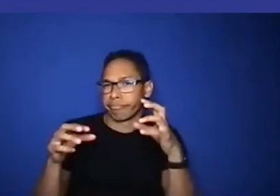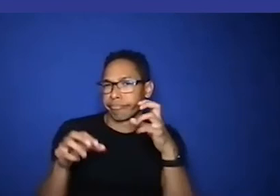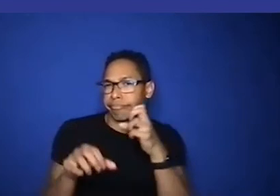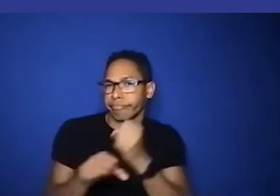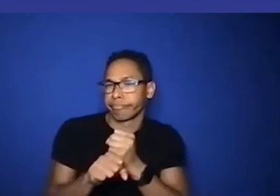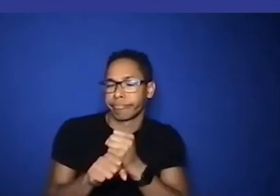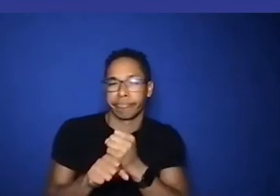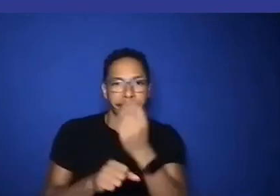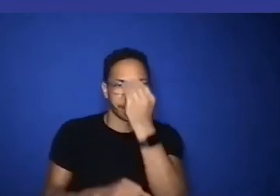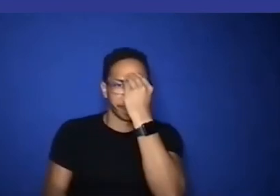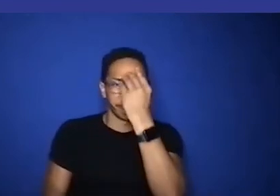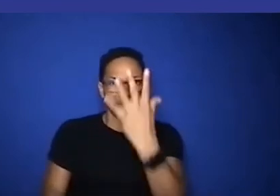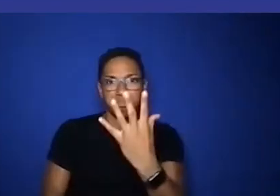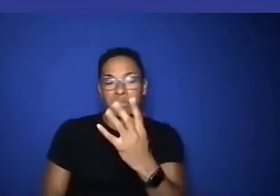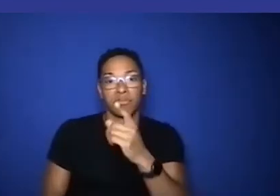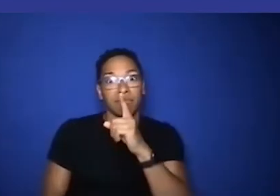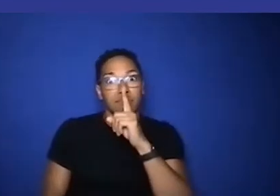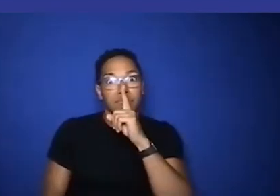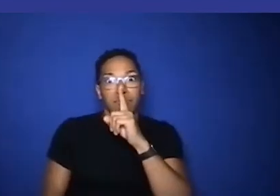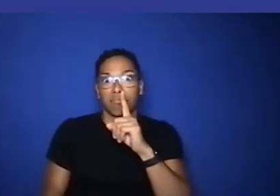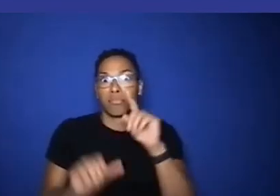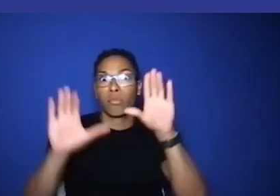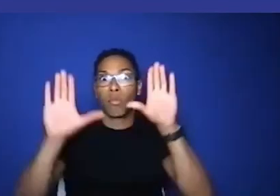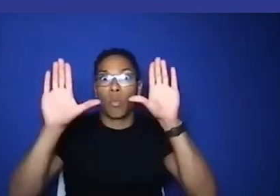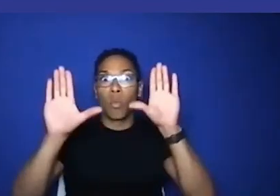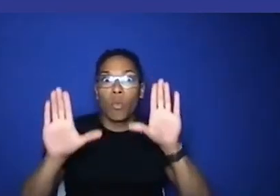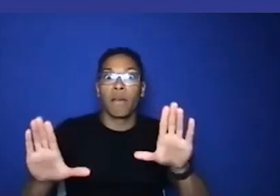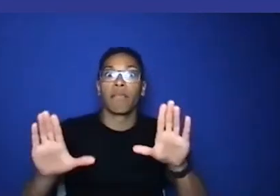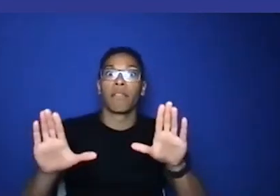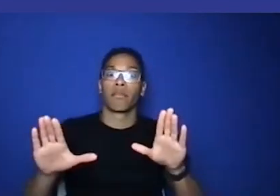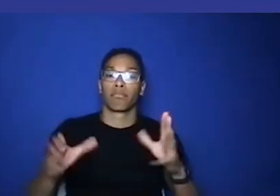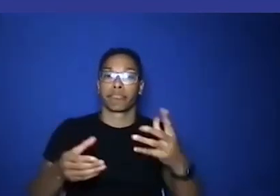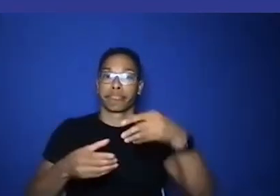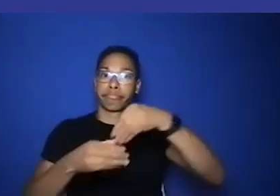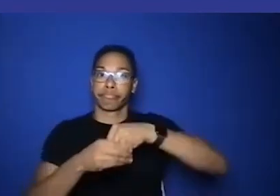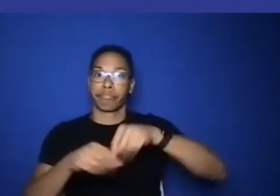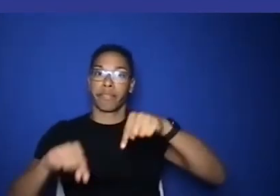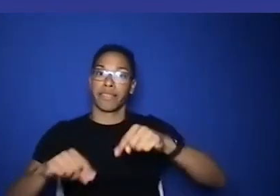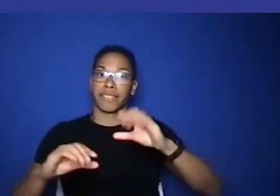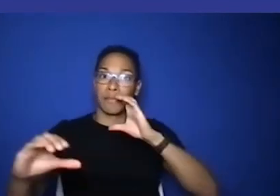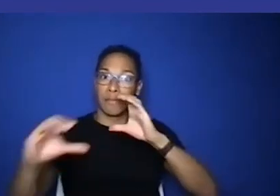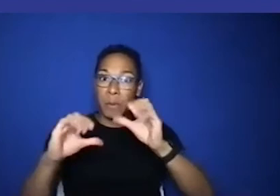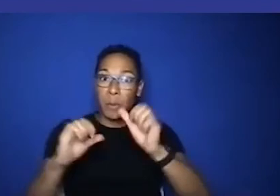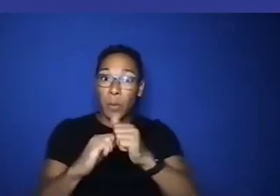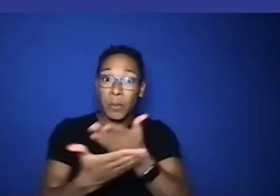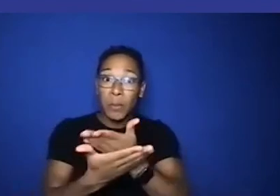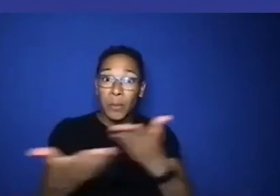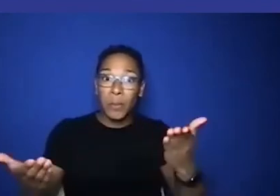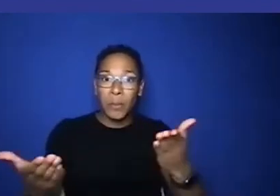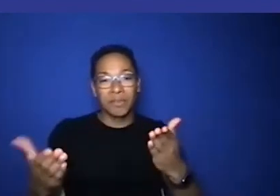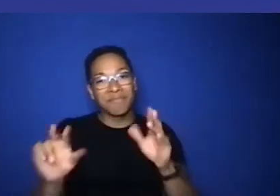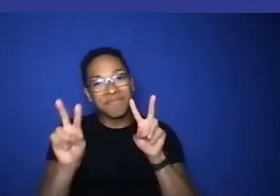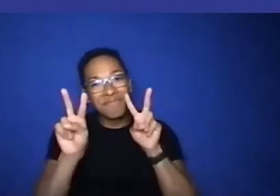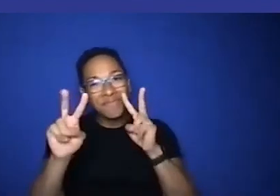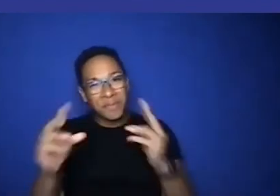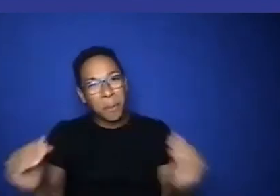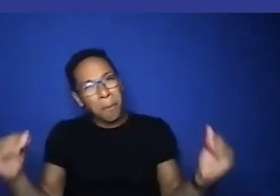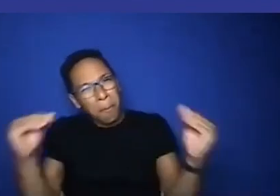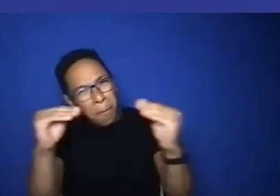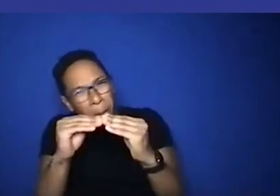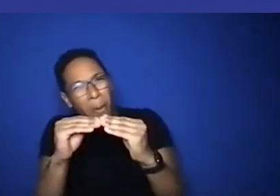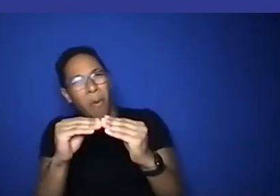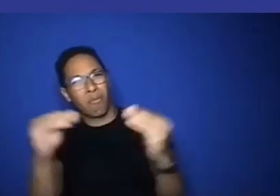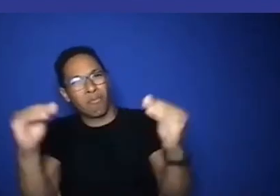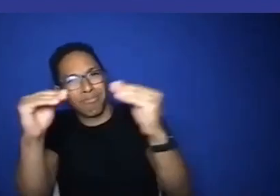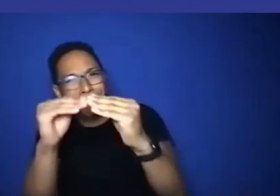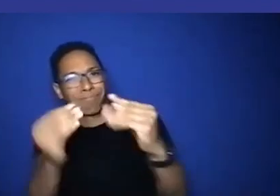it's just been so wonderful to have this conversation with you guys, and I am just looking forward to the many, many more that we'll be able to have. But I